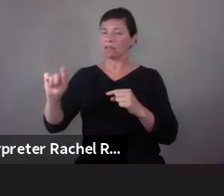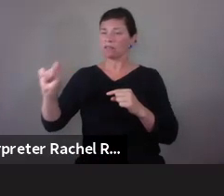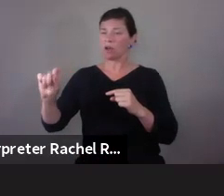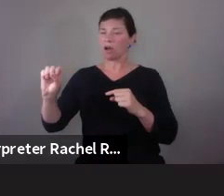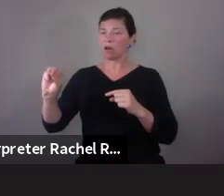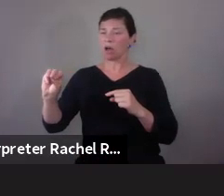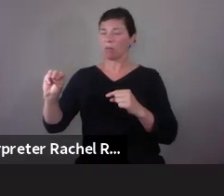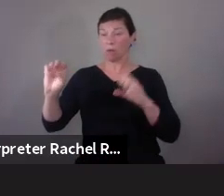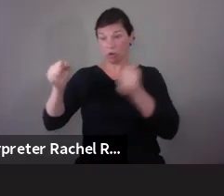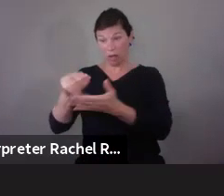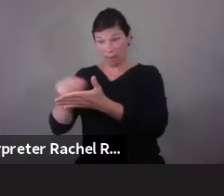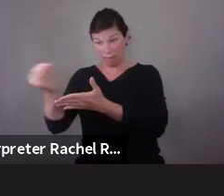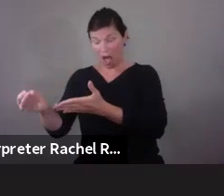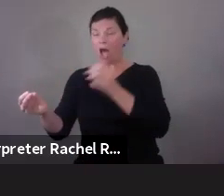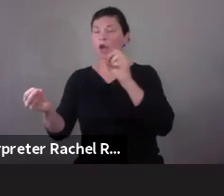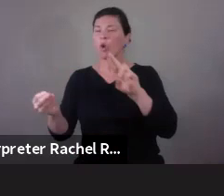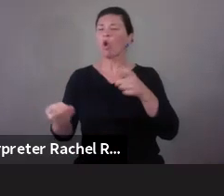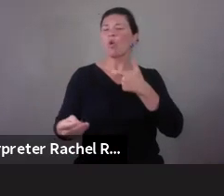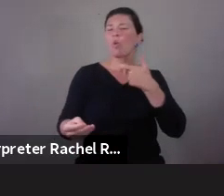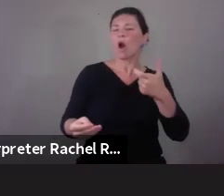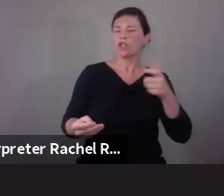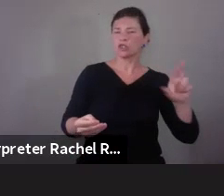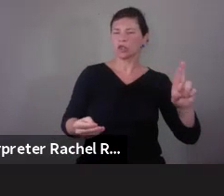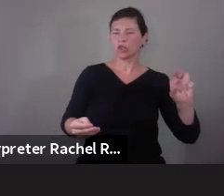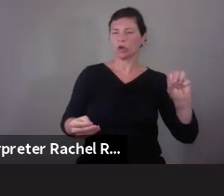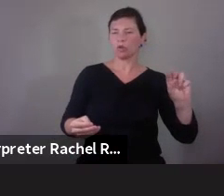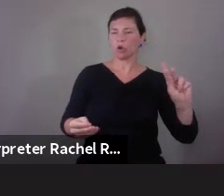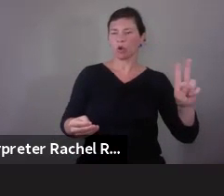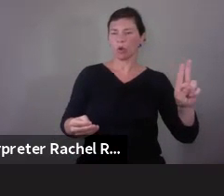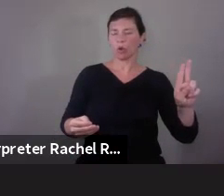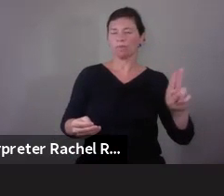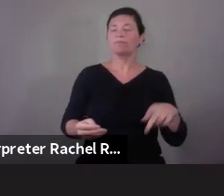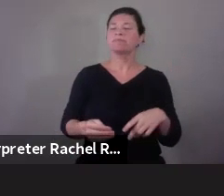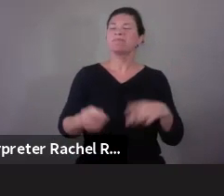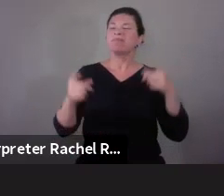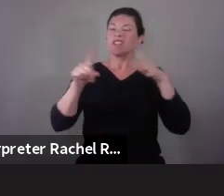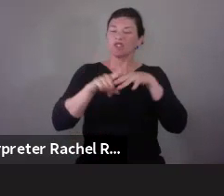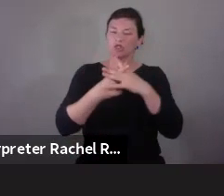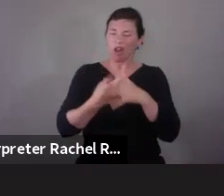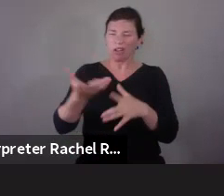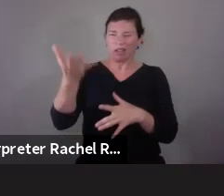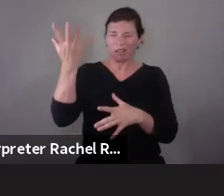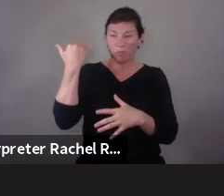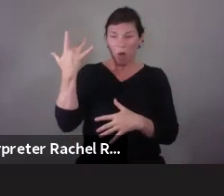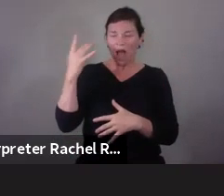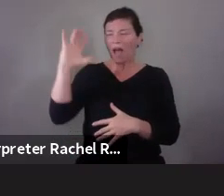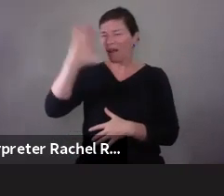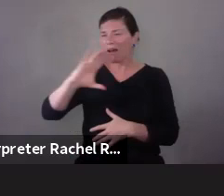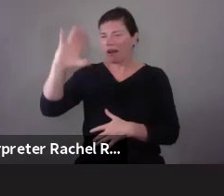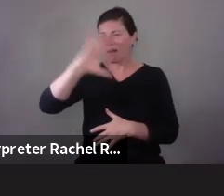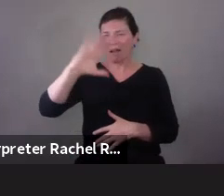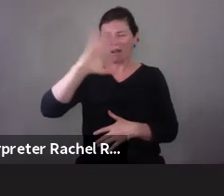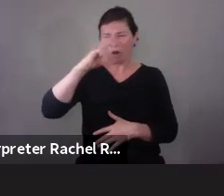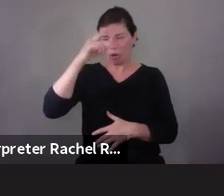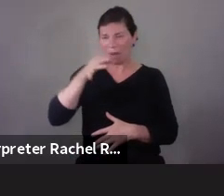It began in 2006 and it was for the search of my mother. In 2009, the movie